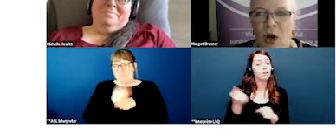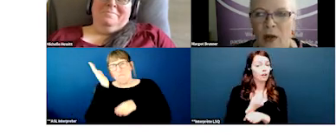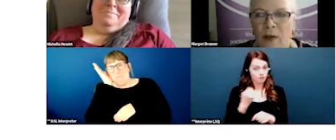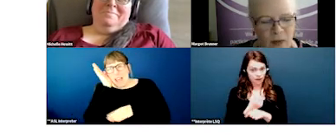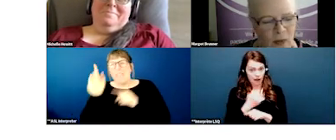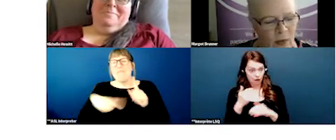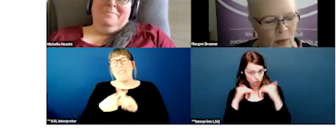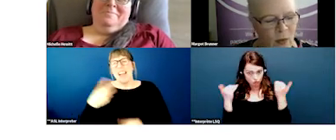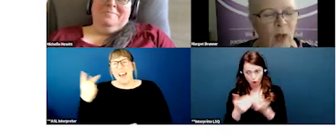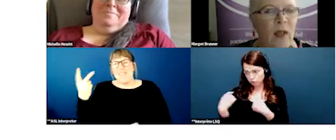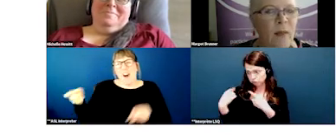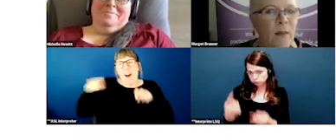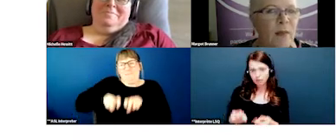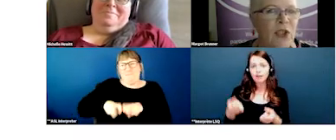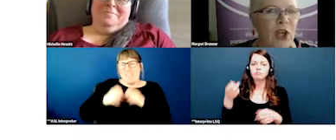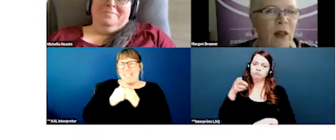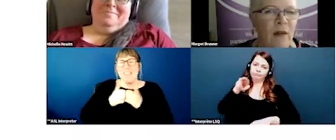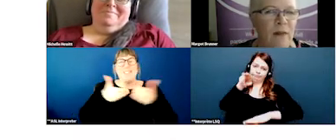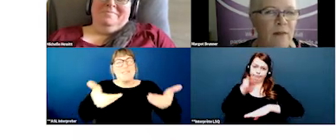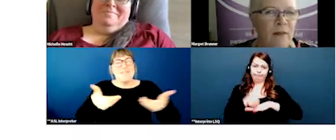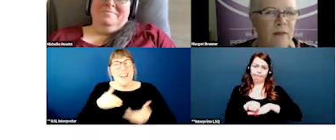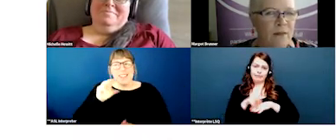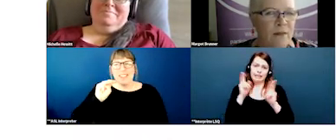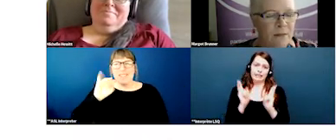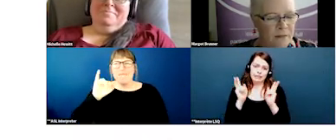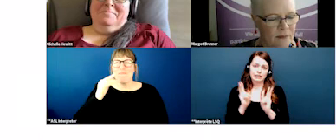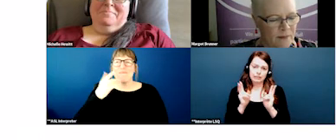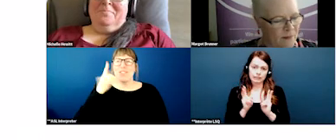mountain dog. Welcome, Michelle.